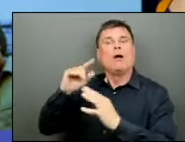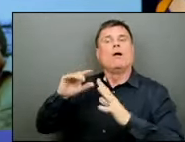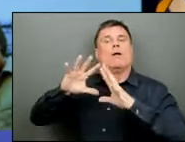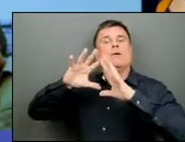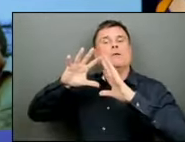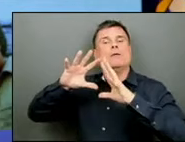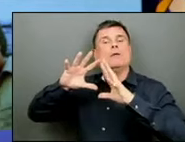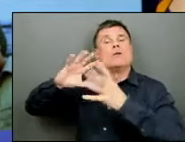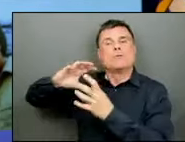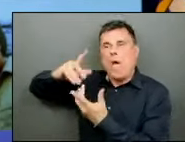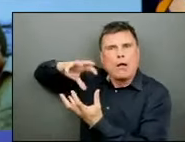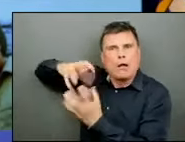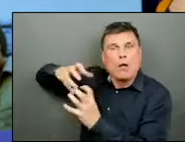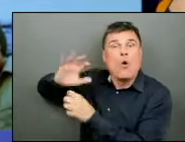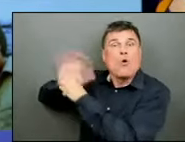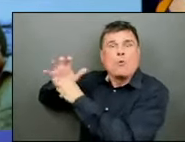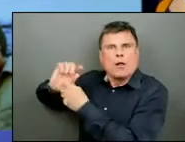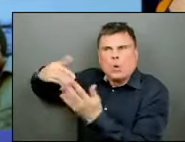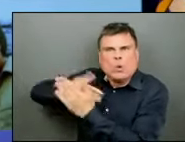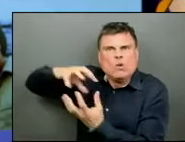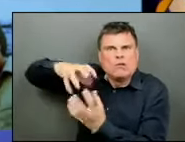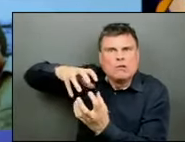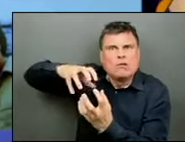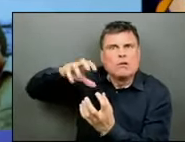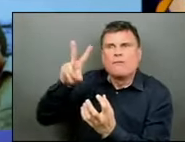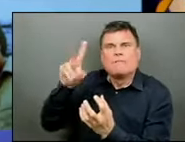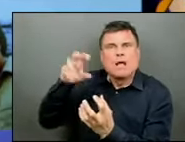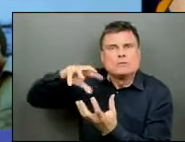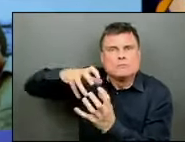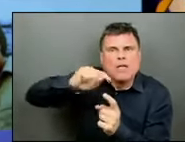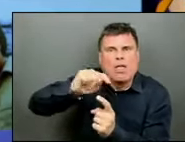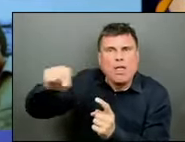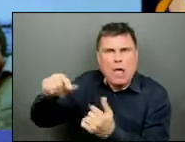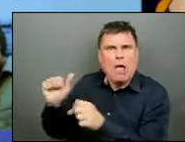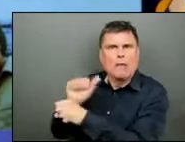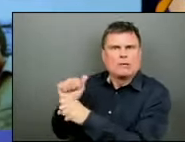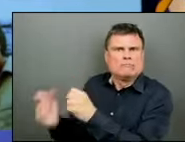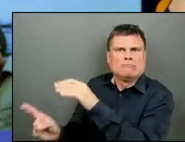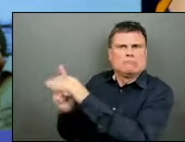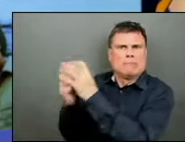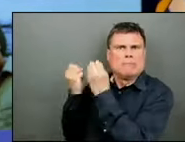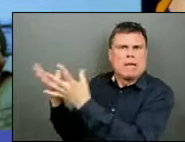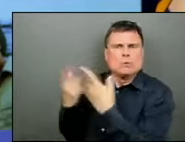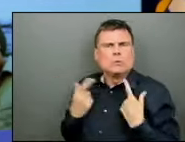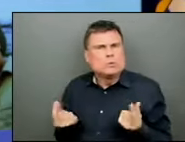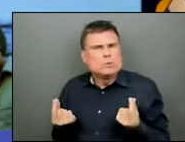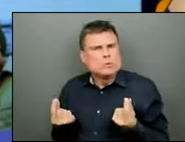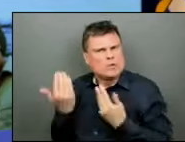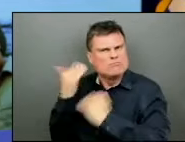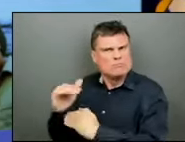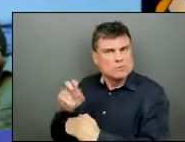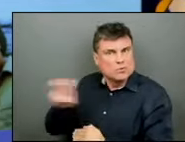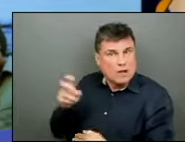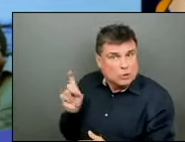your talk with Premier Kenney. So what is on the table then in terms of provincial travel restrictions? Well, again, we did